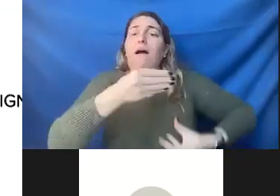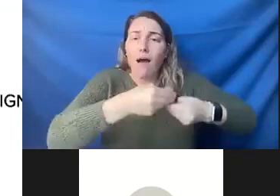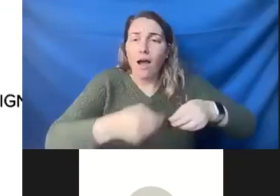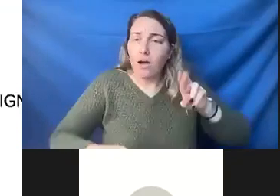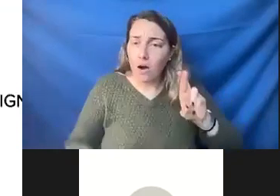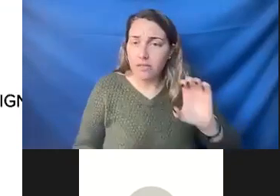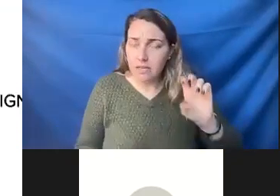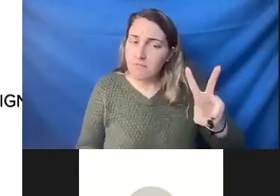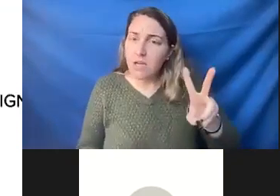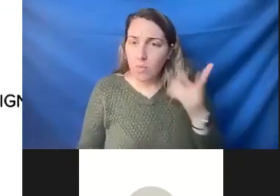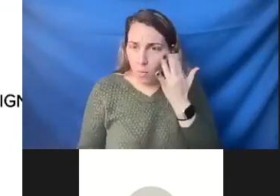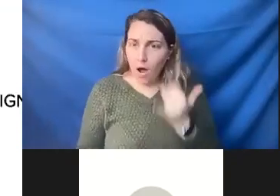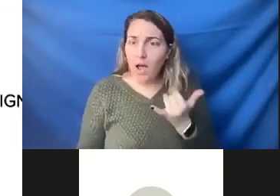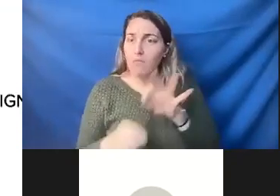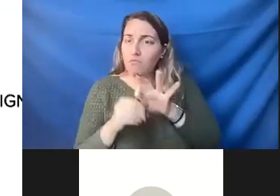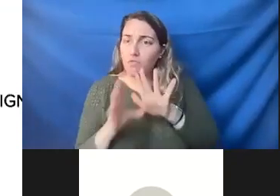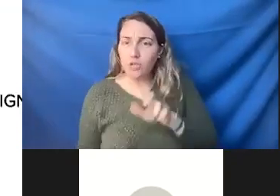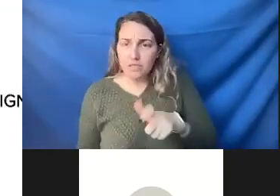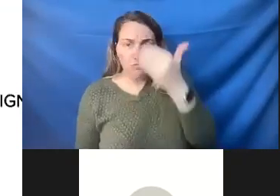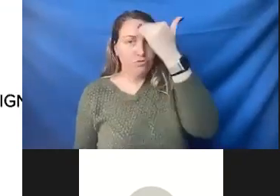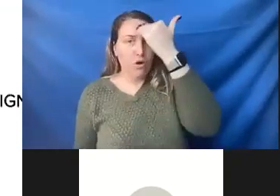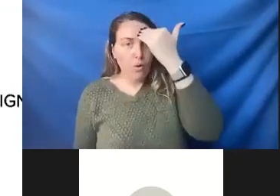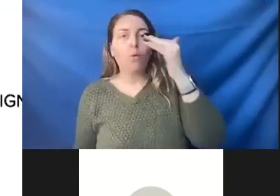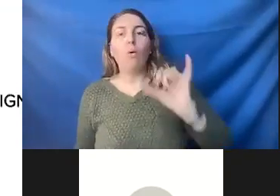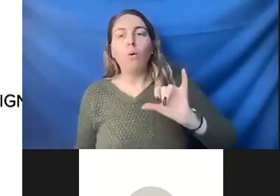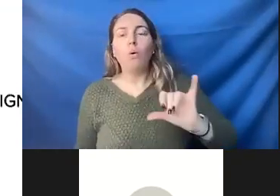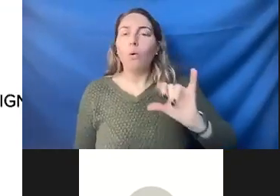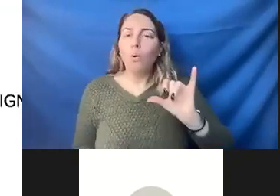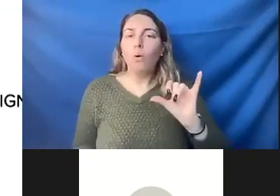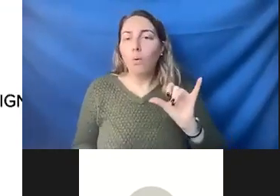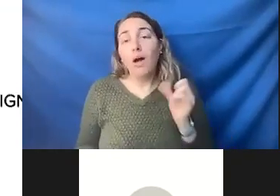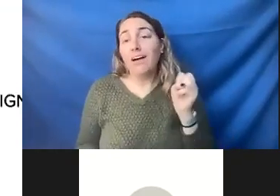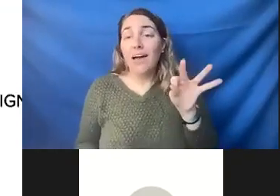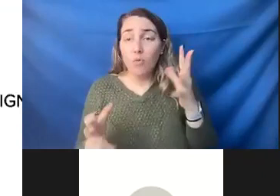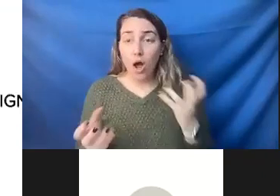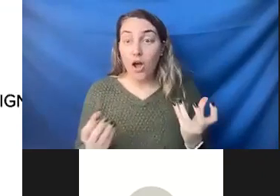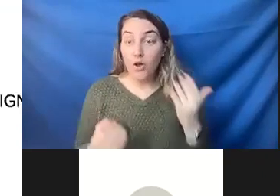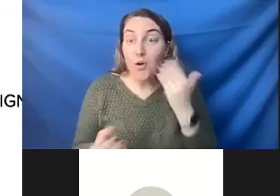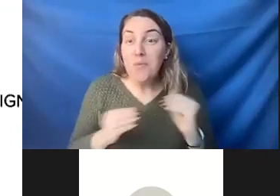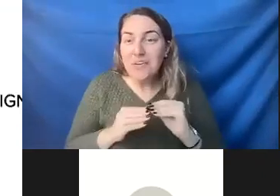educate themselves far ahead of time, they can come, of course, to one of our trainings.